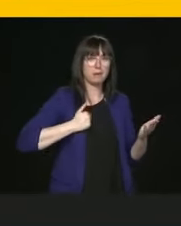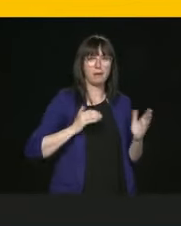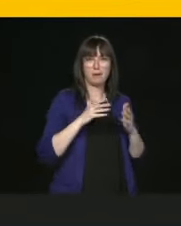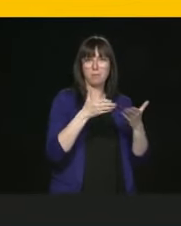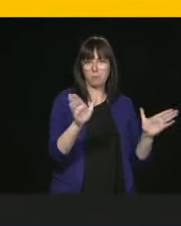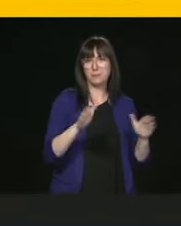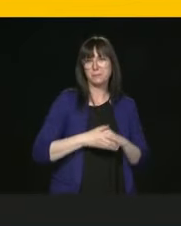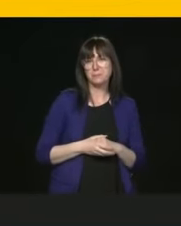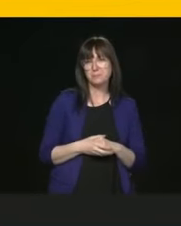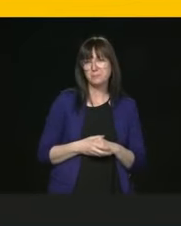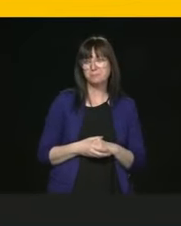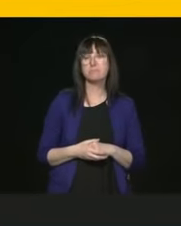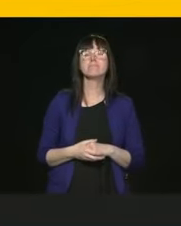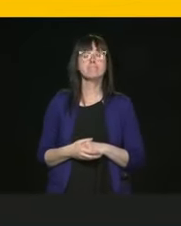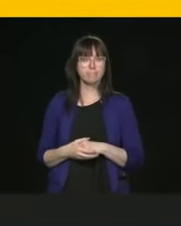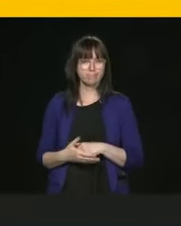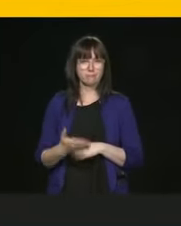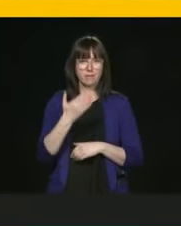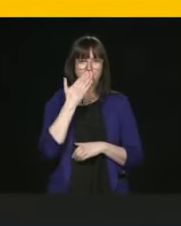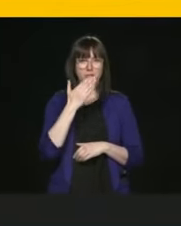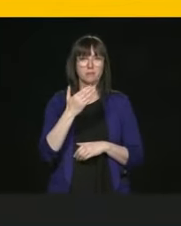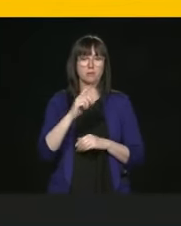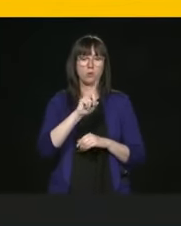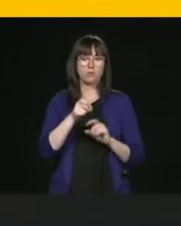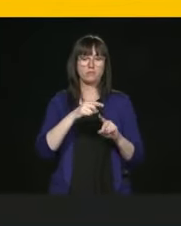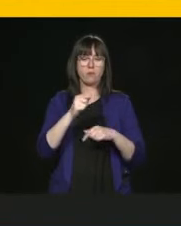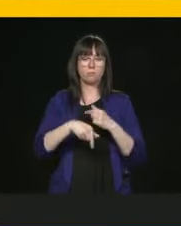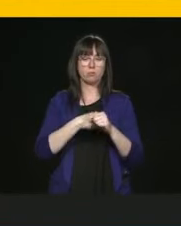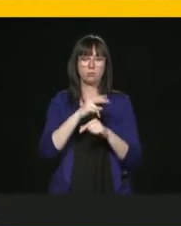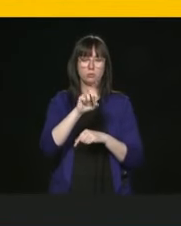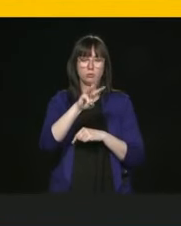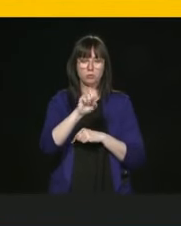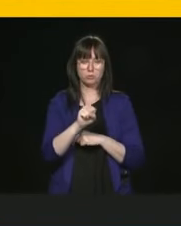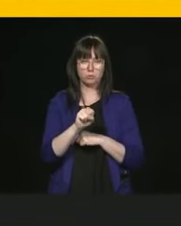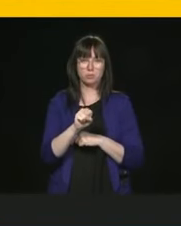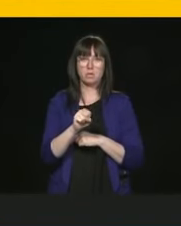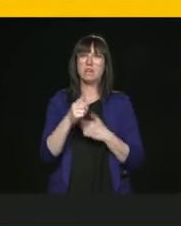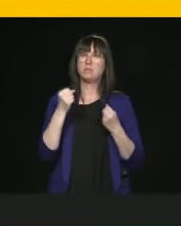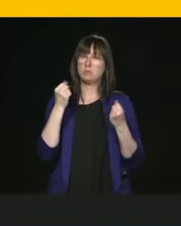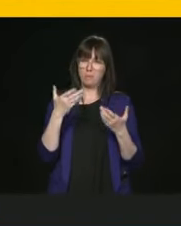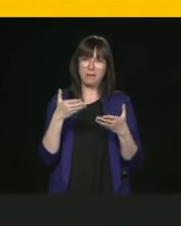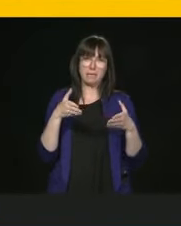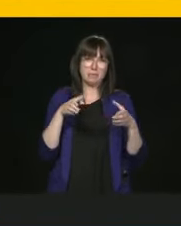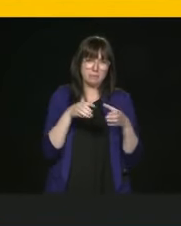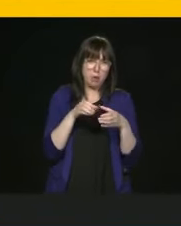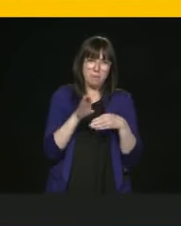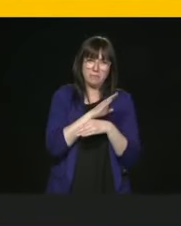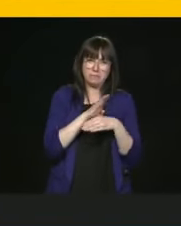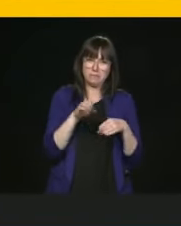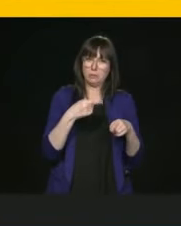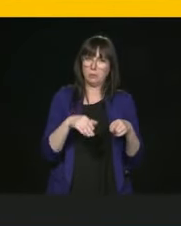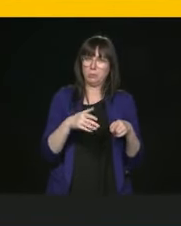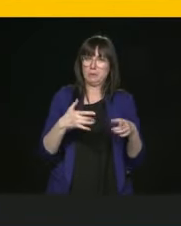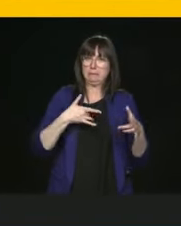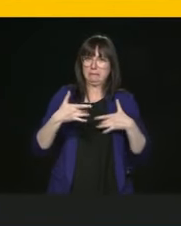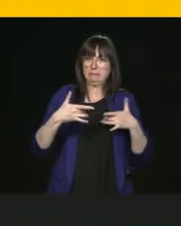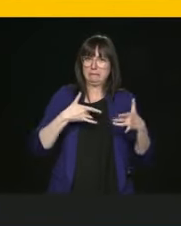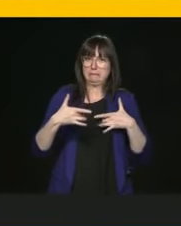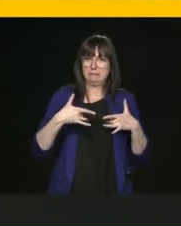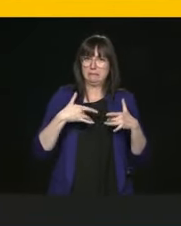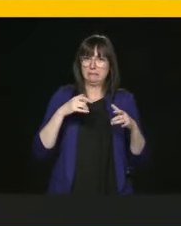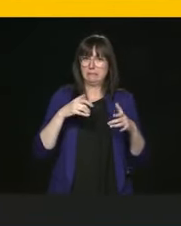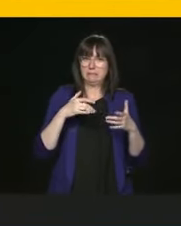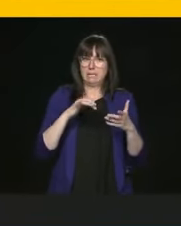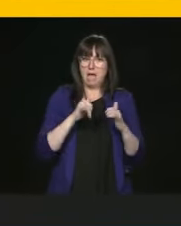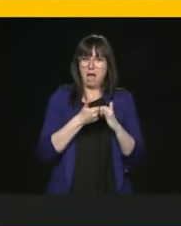Hi, Prime Minister. Krista Logue with Global News. Today you said small business owners are at the heart of so many communities, but small businesses are terrified about the possibility of getting out of